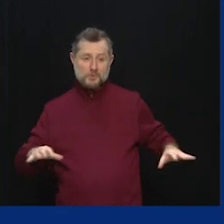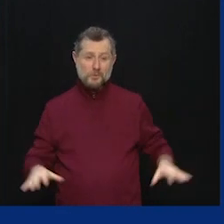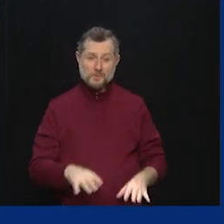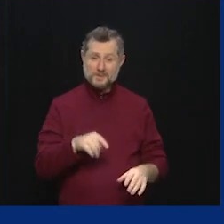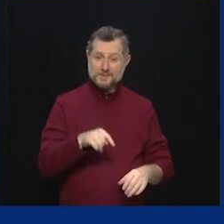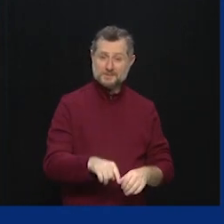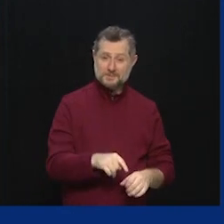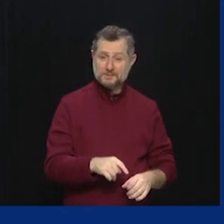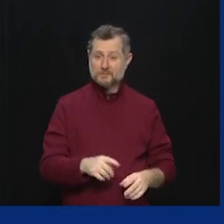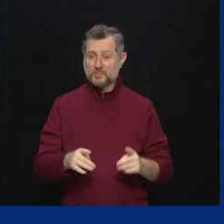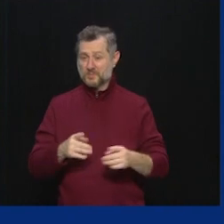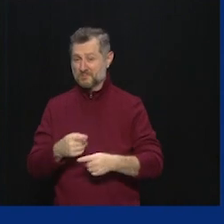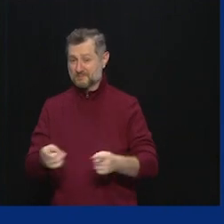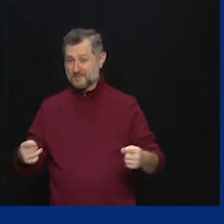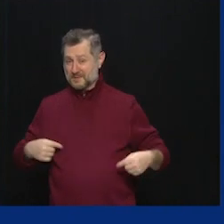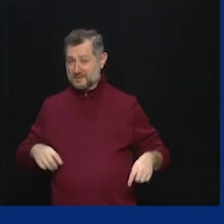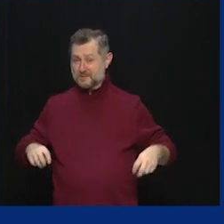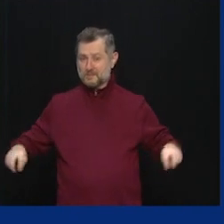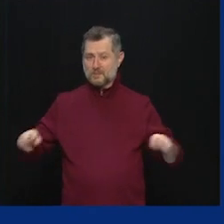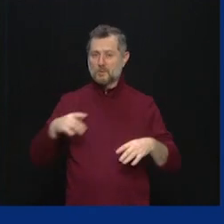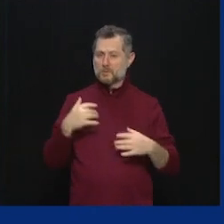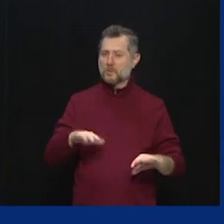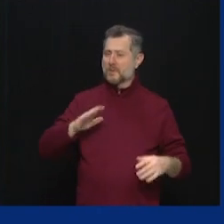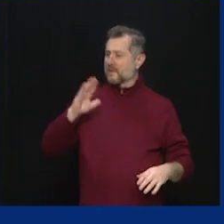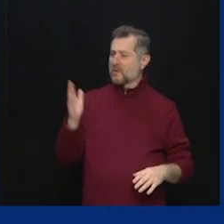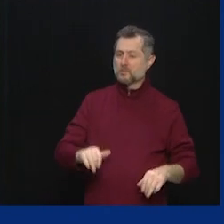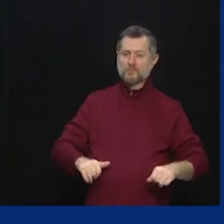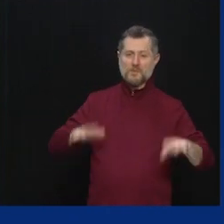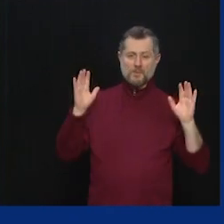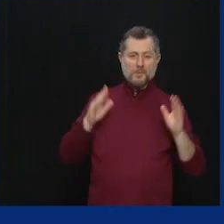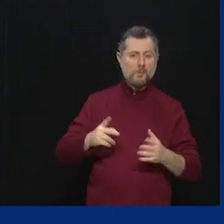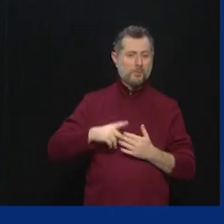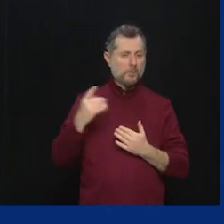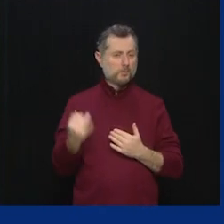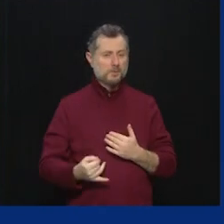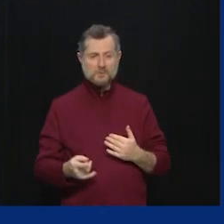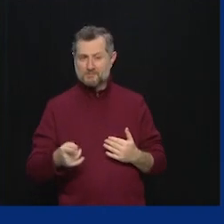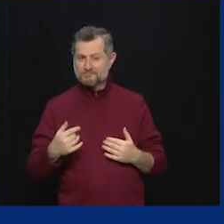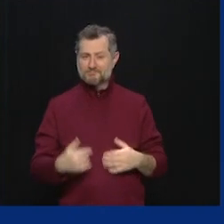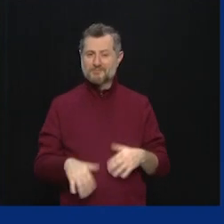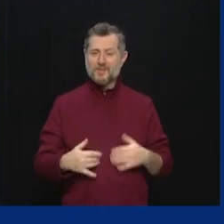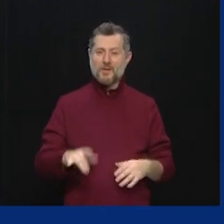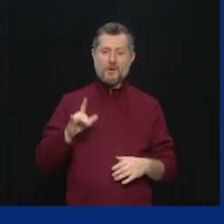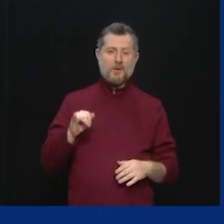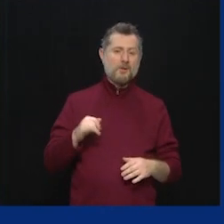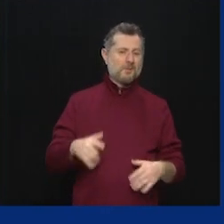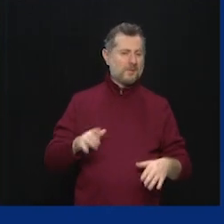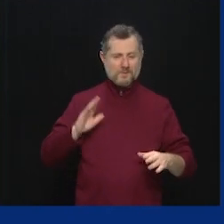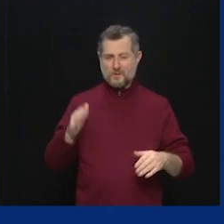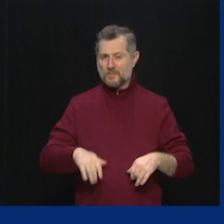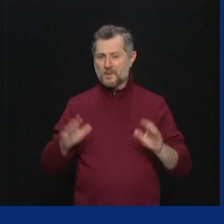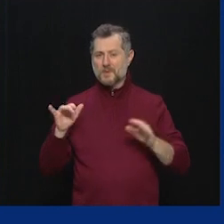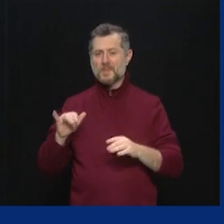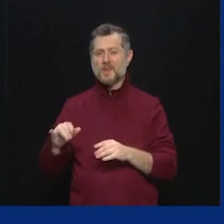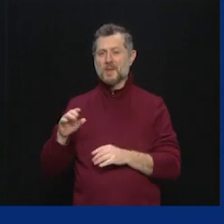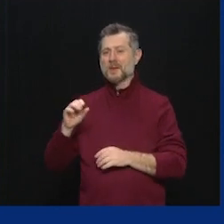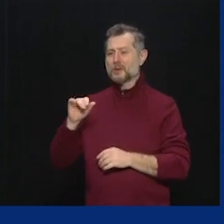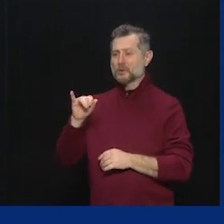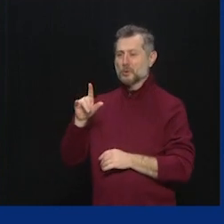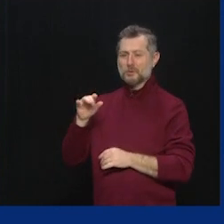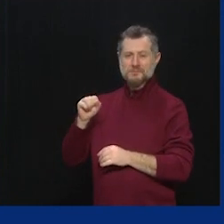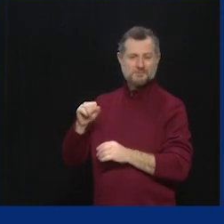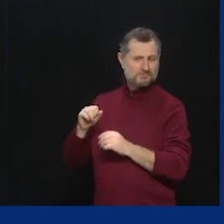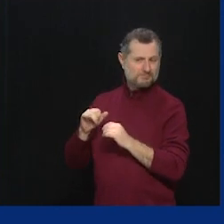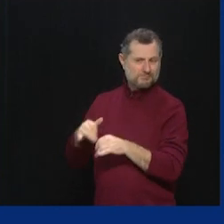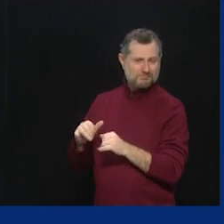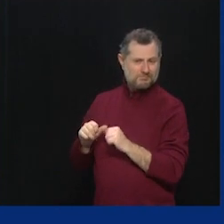never, ever gave up on this project, never gave up on Long Island, never gave up on the Islanders, and therefore they never gave up on New York. And for